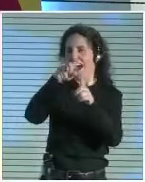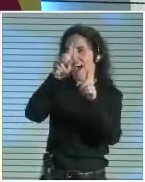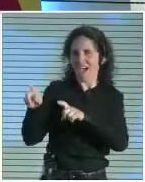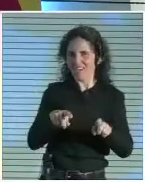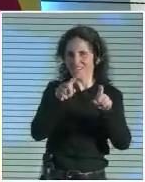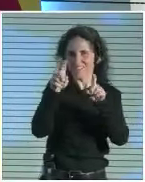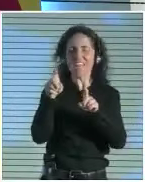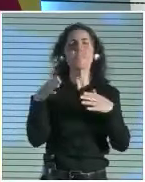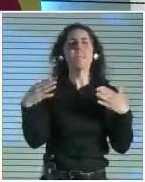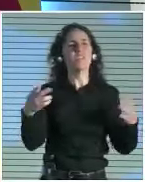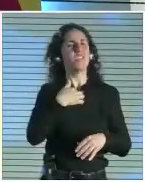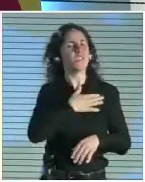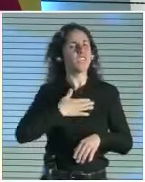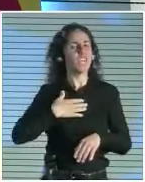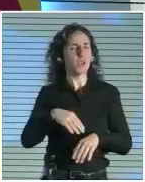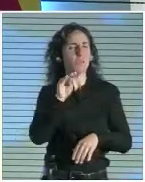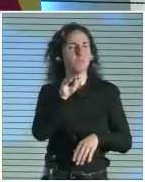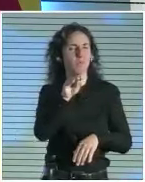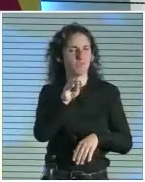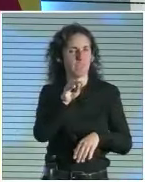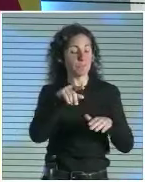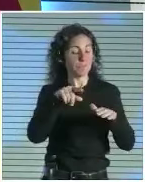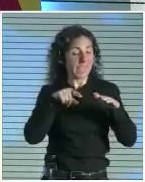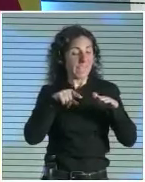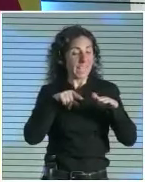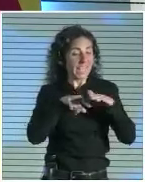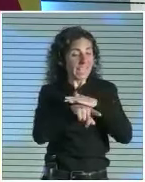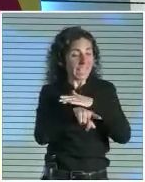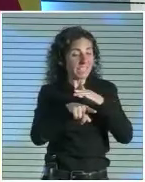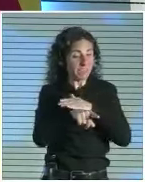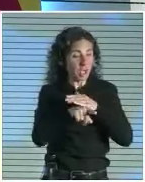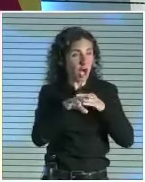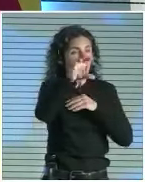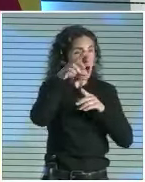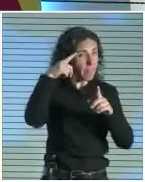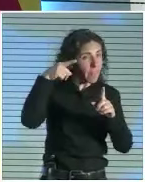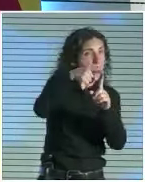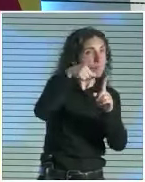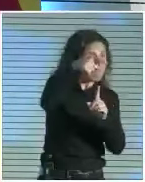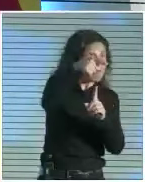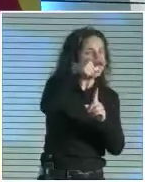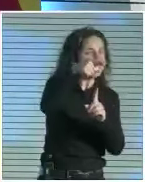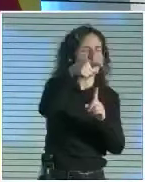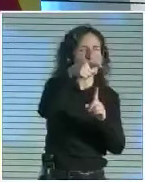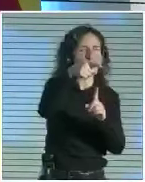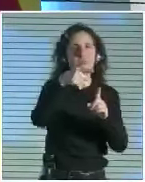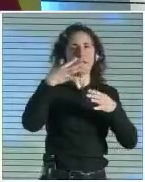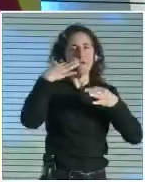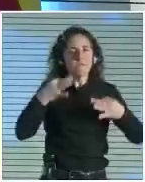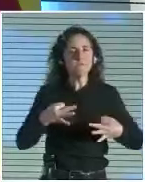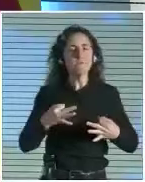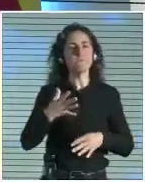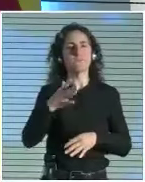and you enlightened me and you said, no, there are factors which are really working well. So right now,